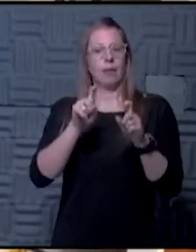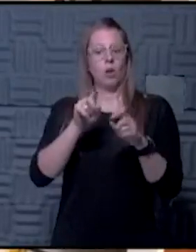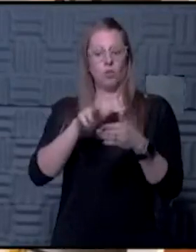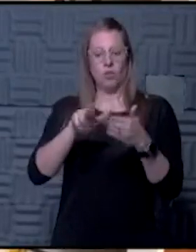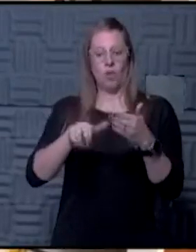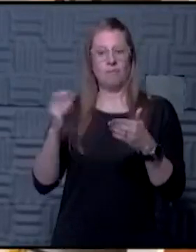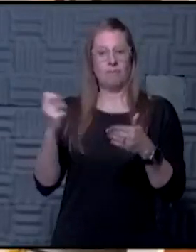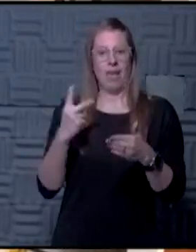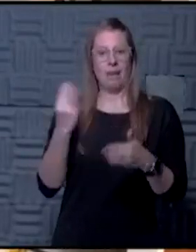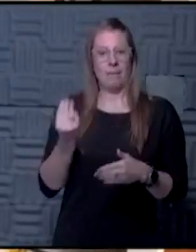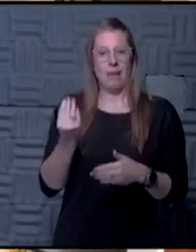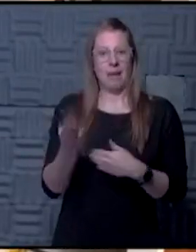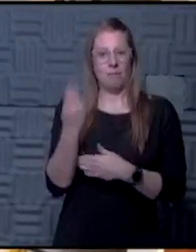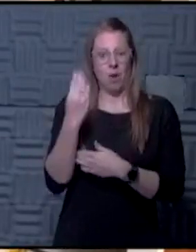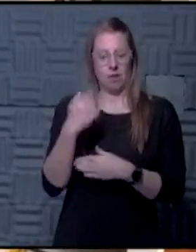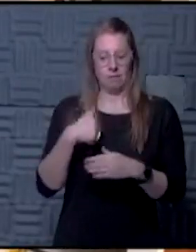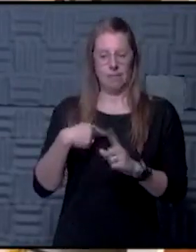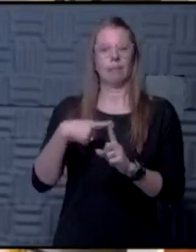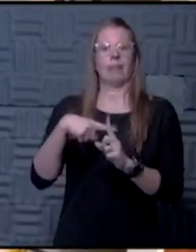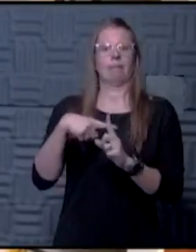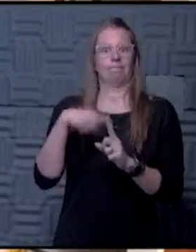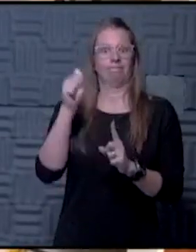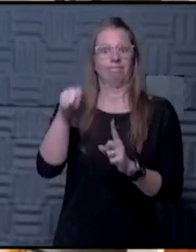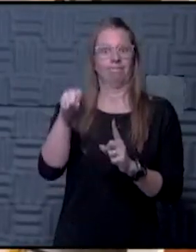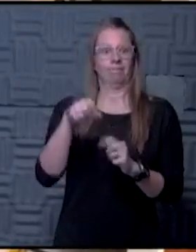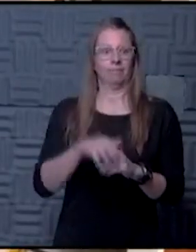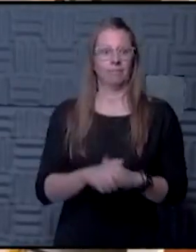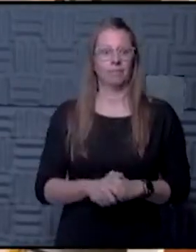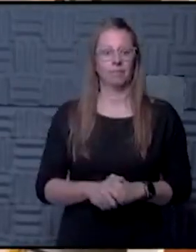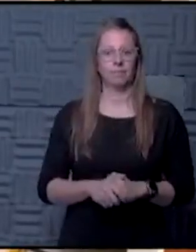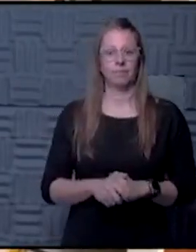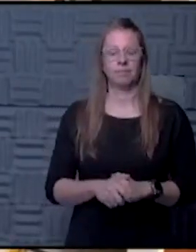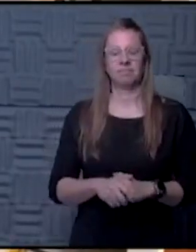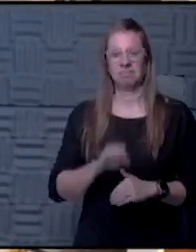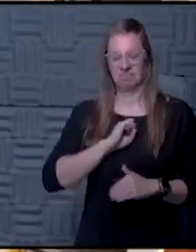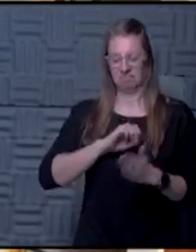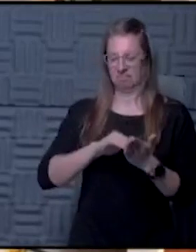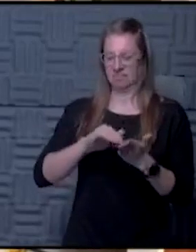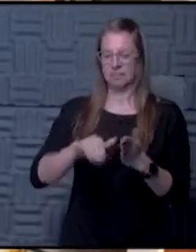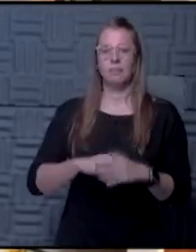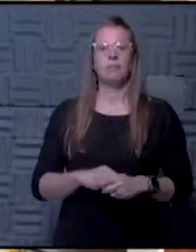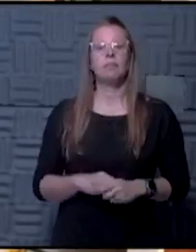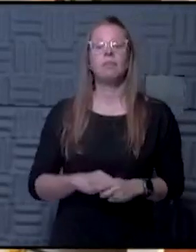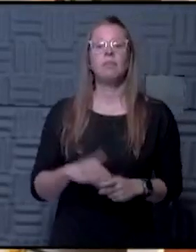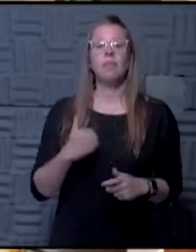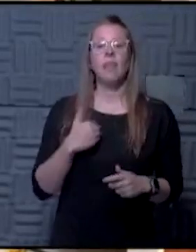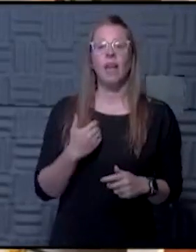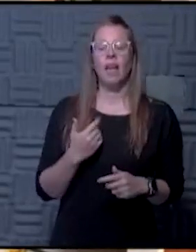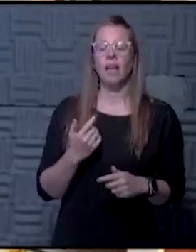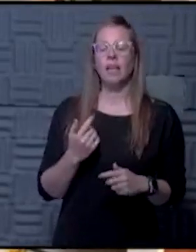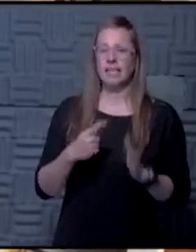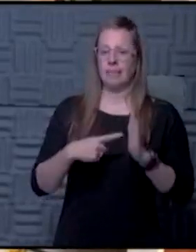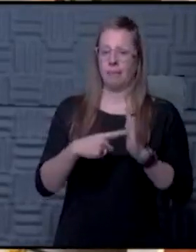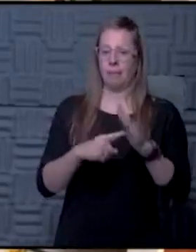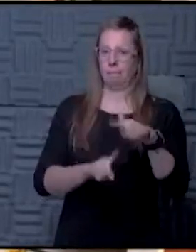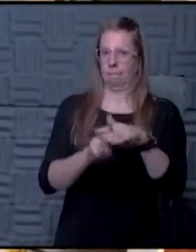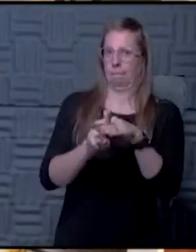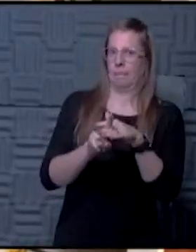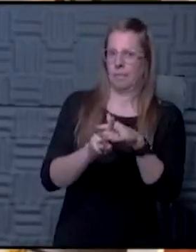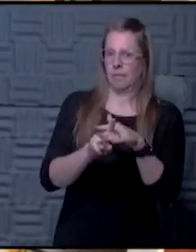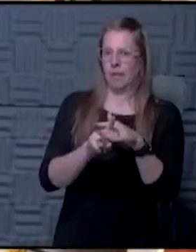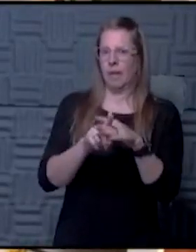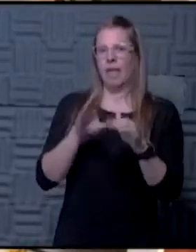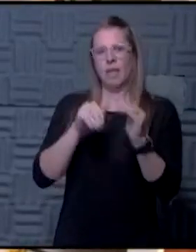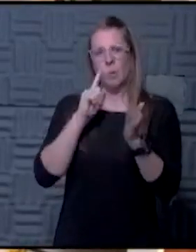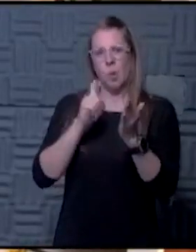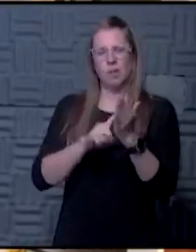positive. I had, excuse me, I had a little different symptoms than what you're seeing in a